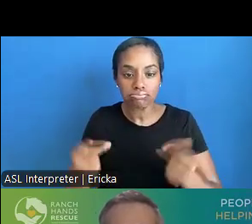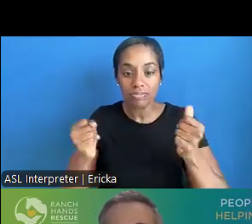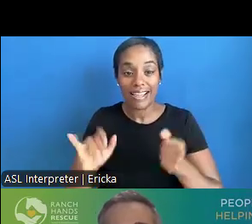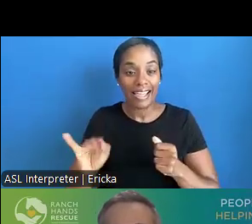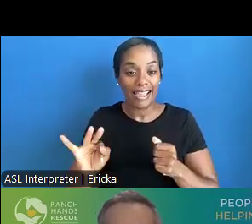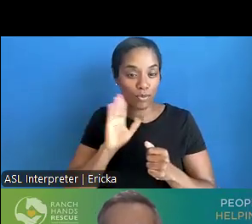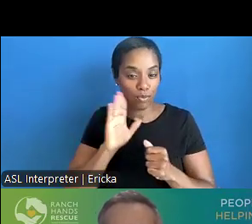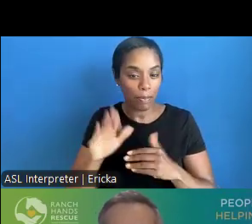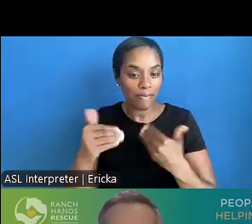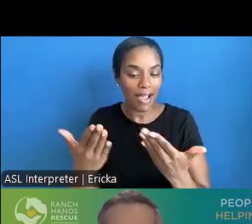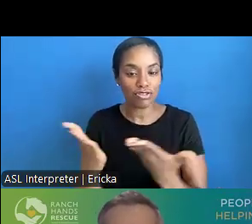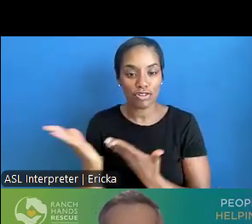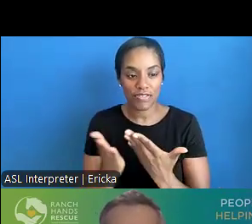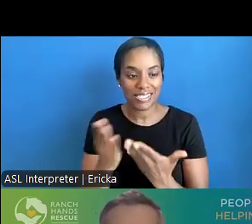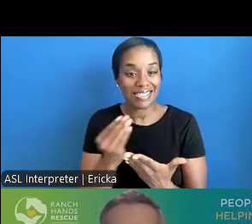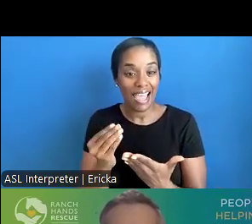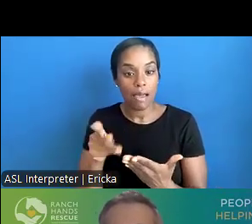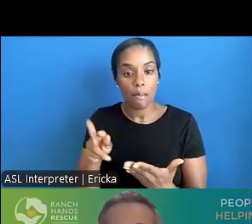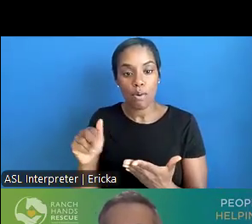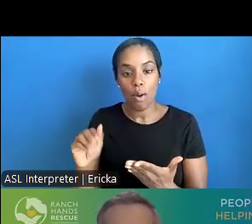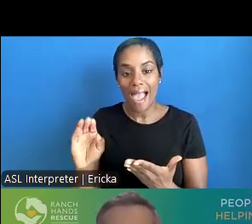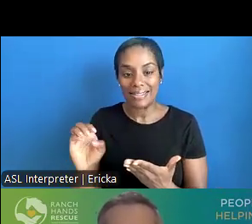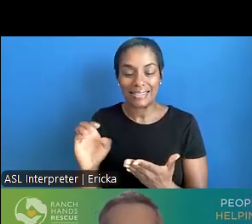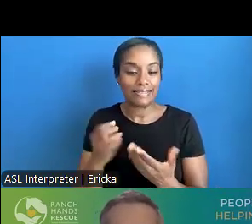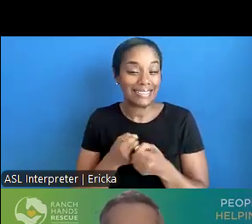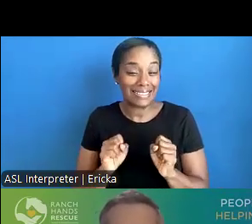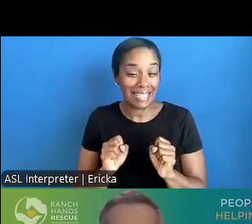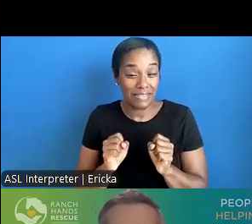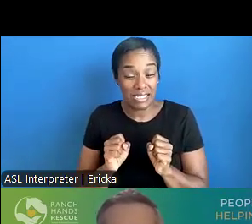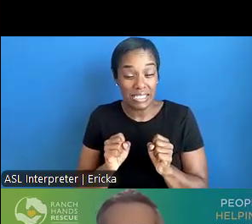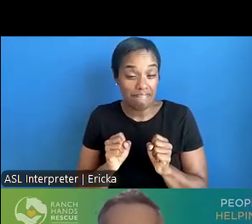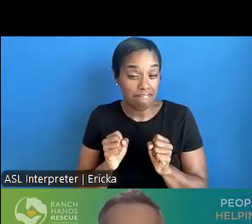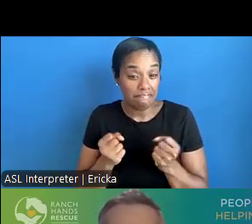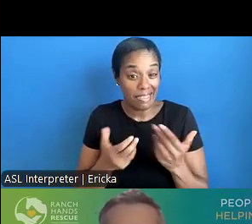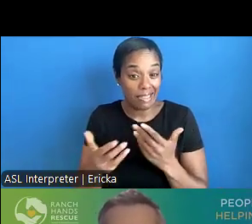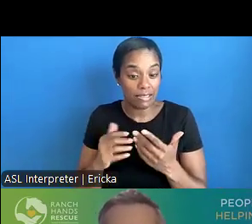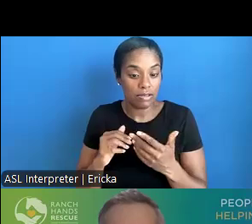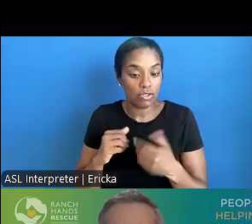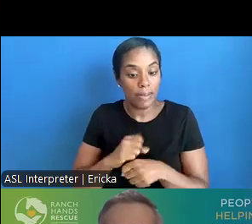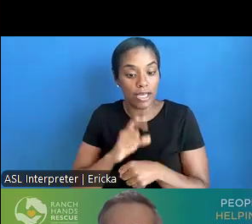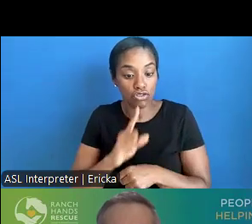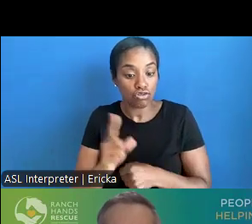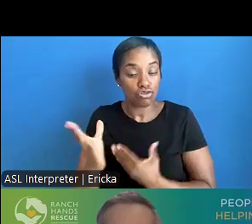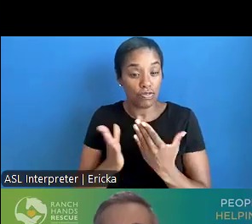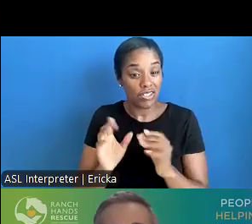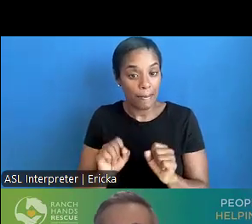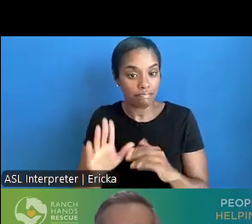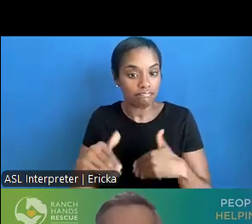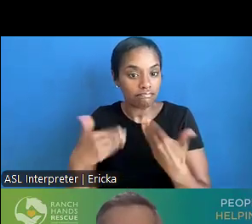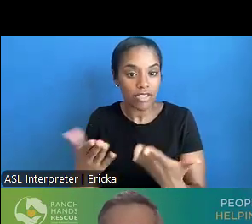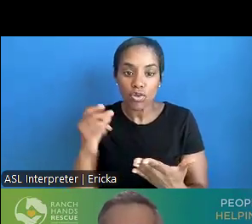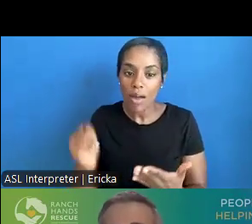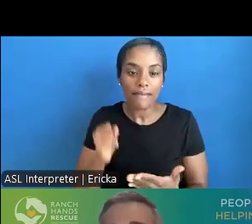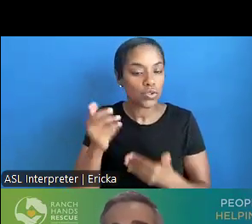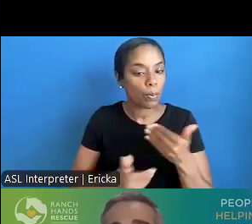services and you're going to provide proactive safety measures to ensure those services are able to be provided, you have to be able to move quickly.